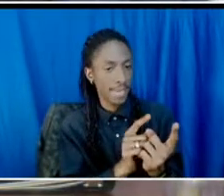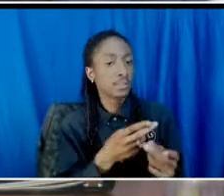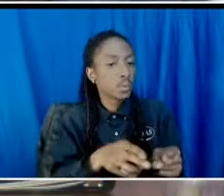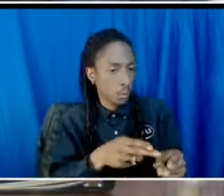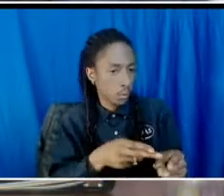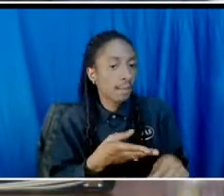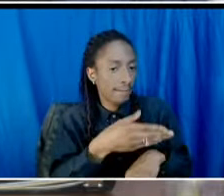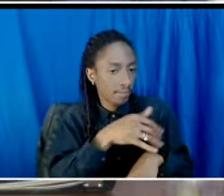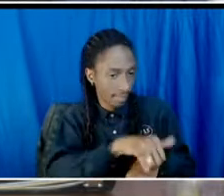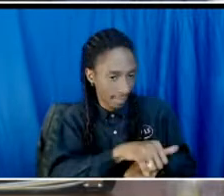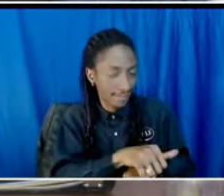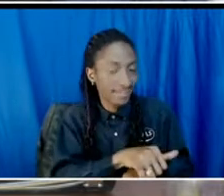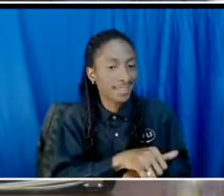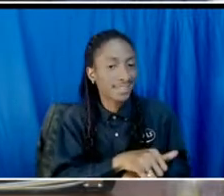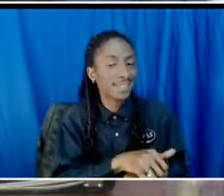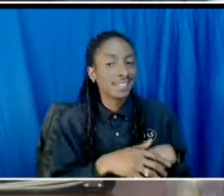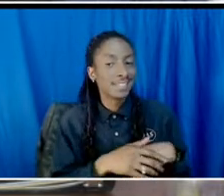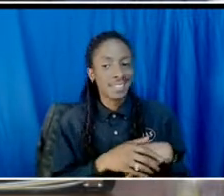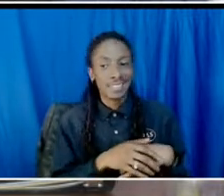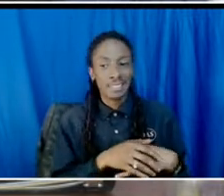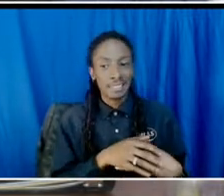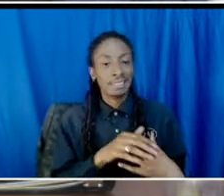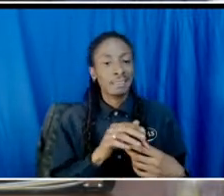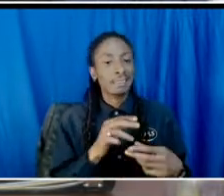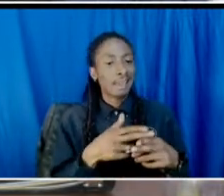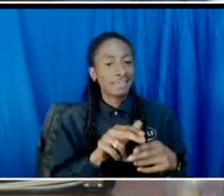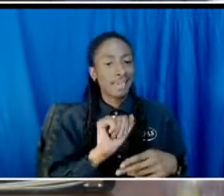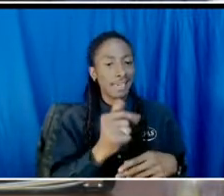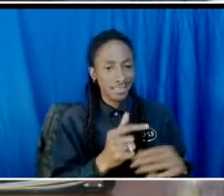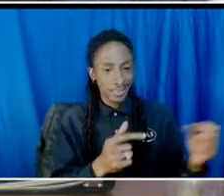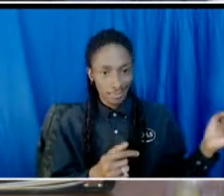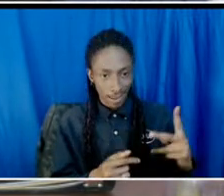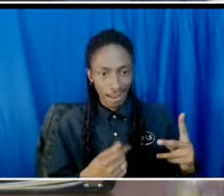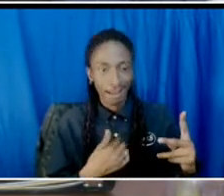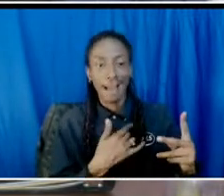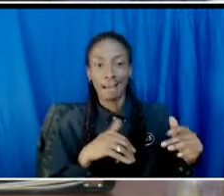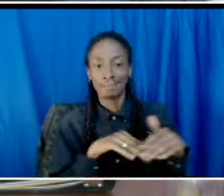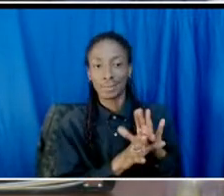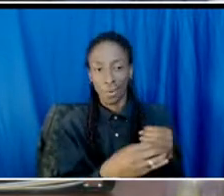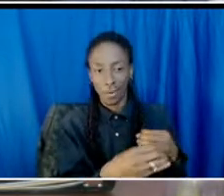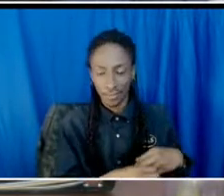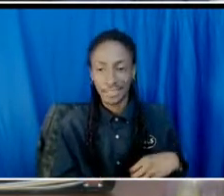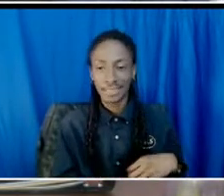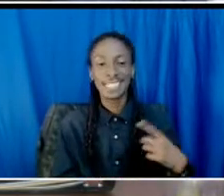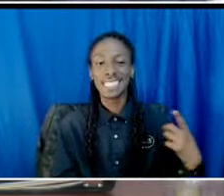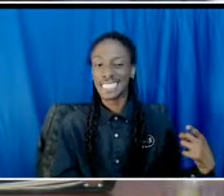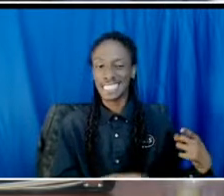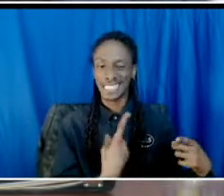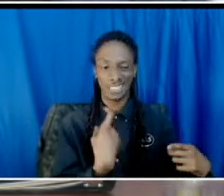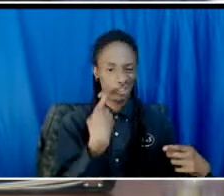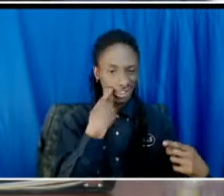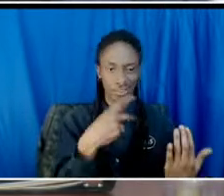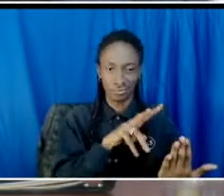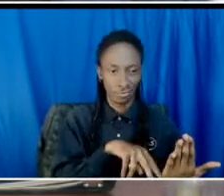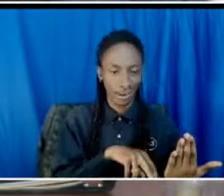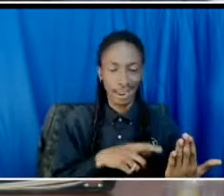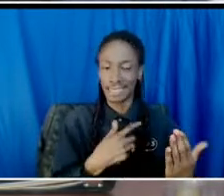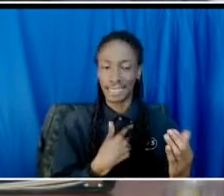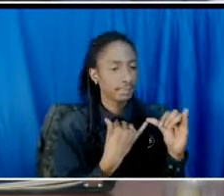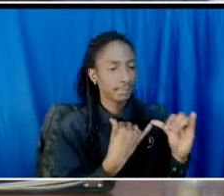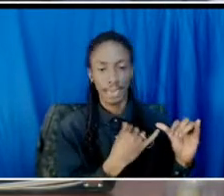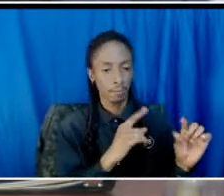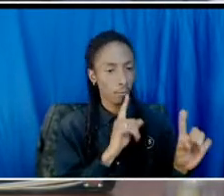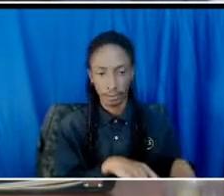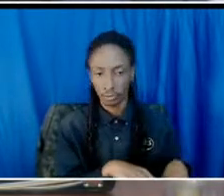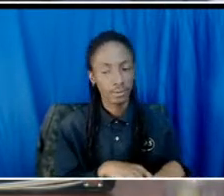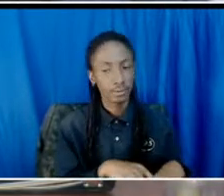the email, the acting AG returned. I went to his office. He had just read it. He had a very similar reaction to me.